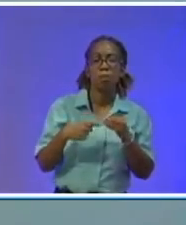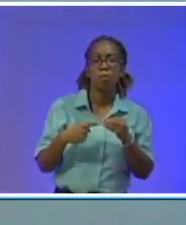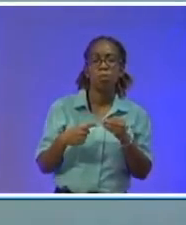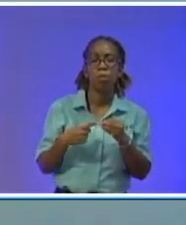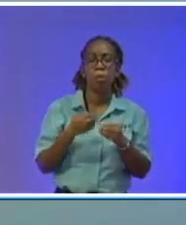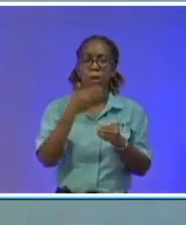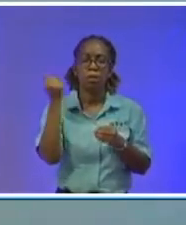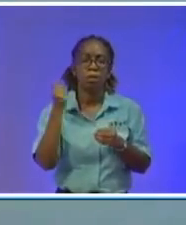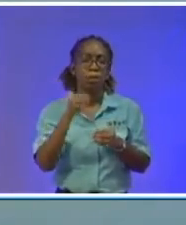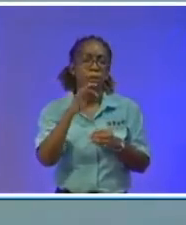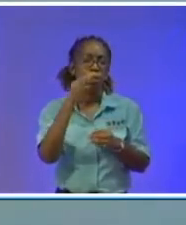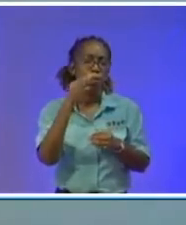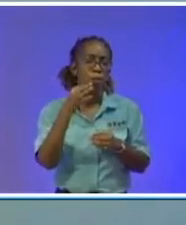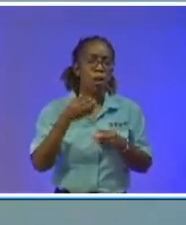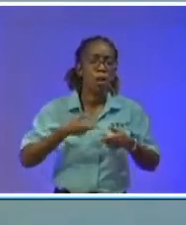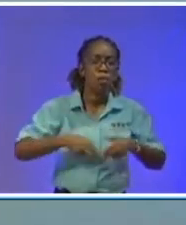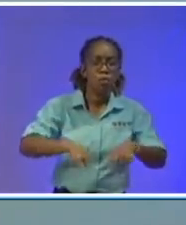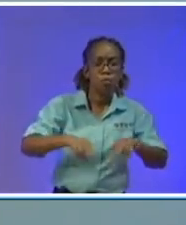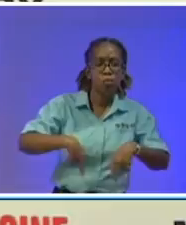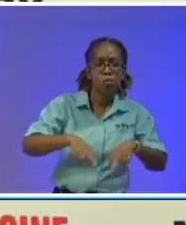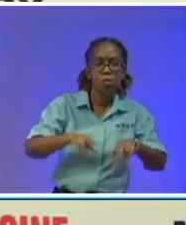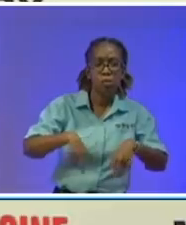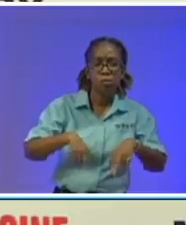vendors, is that allowed? Thank you.